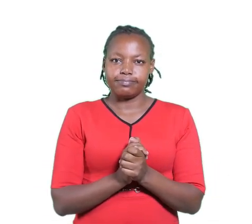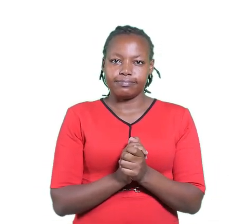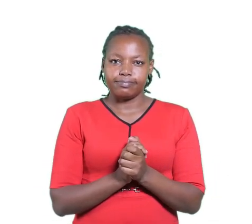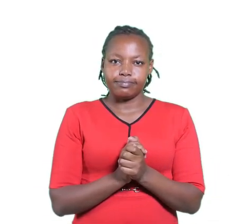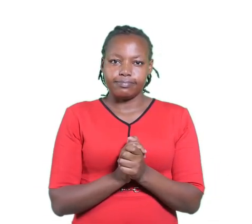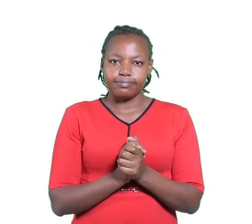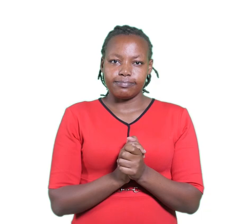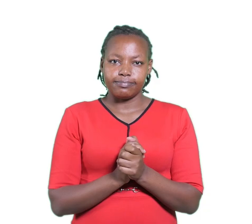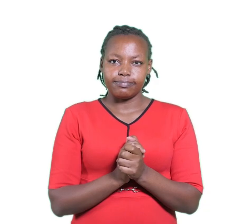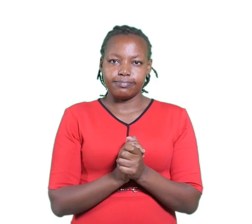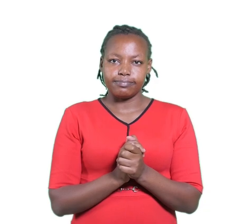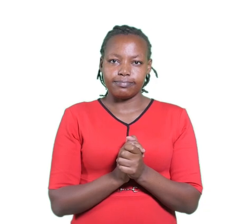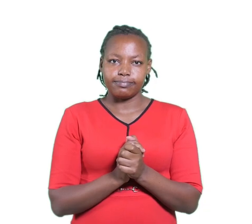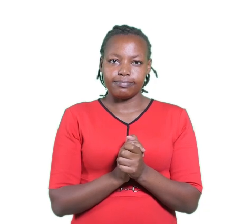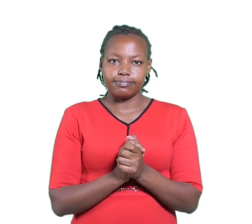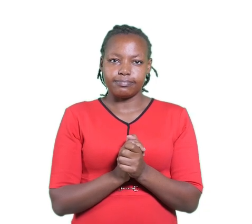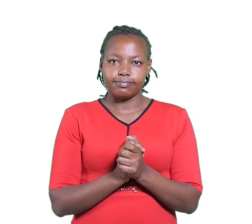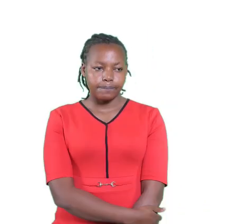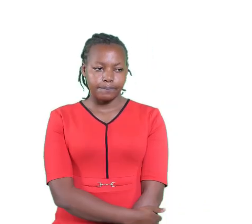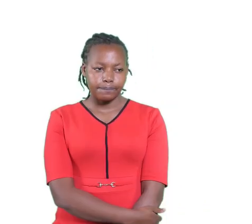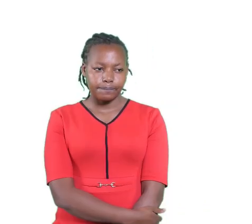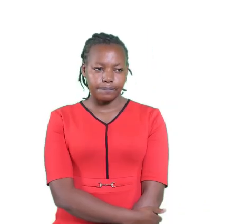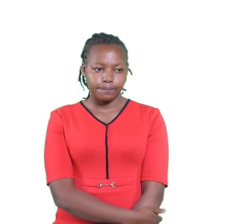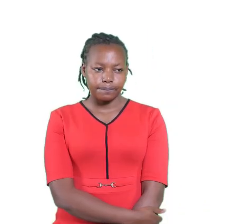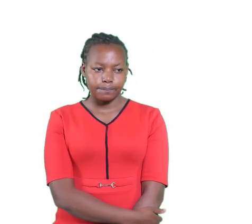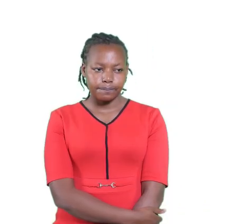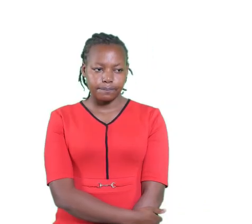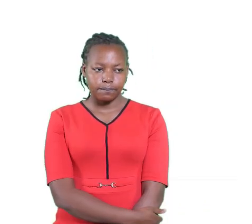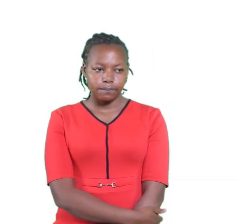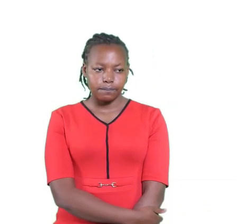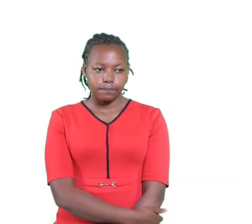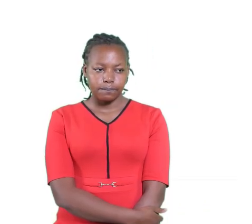the replacement of a reflective number plate, visit